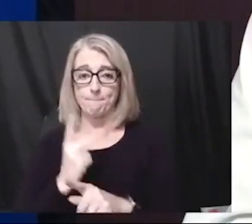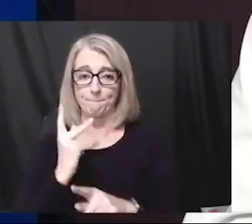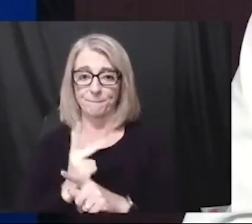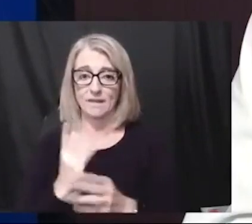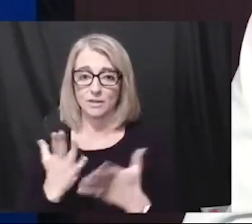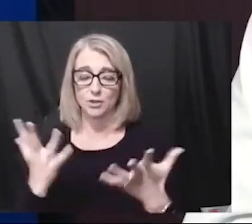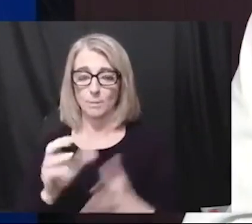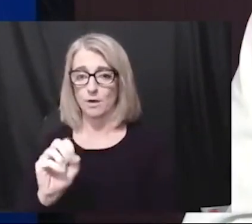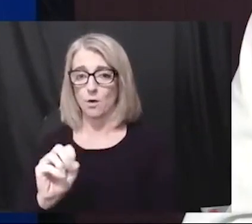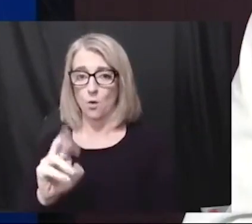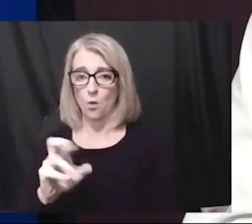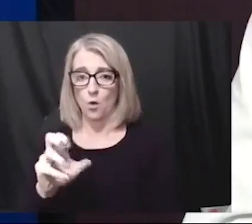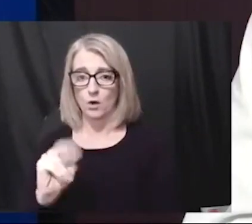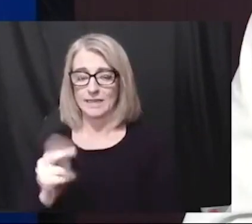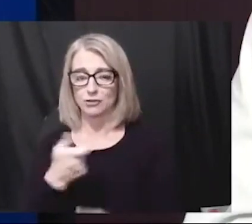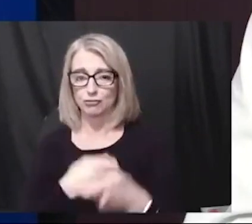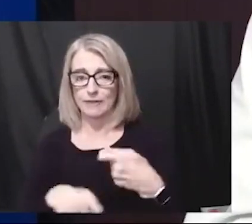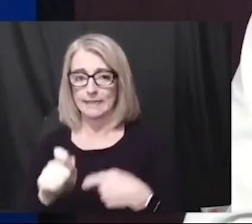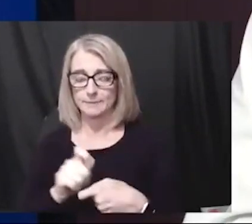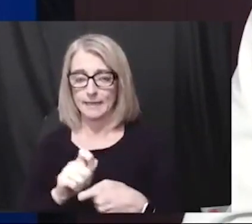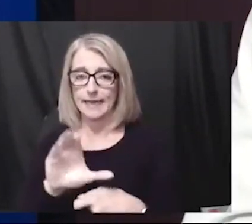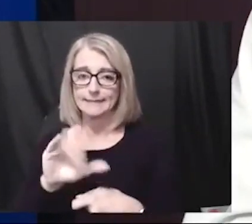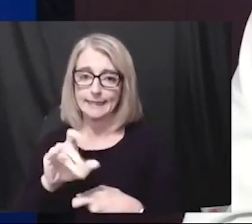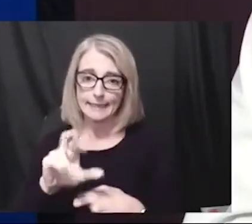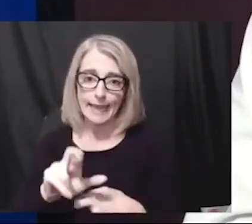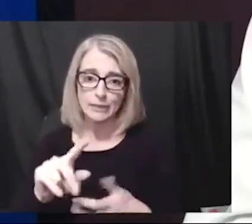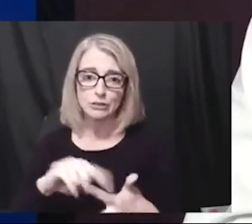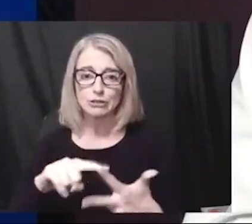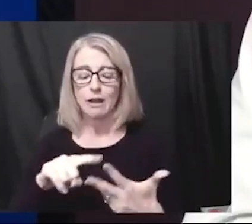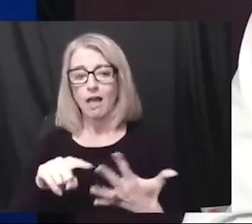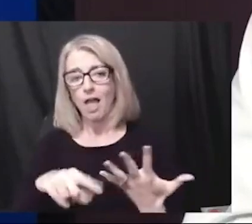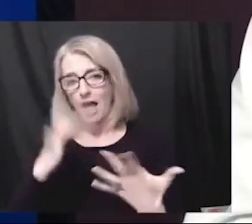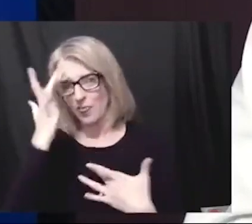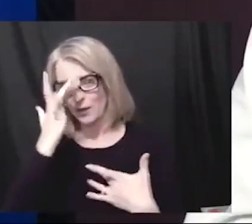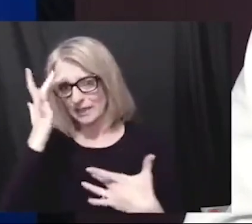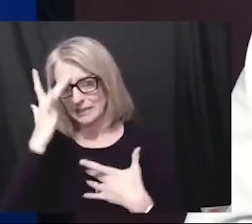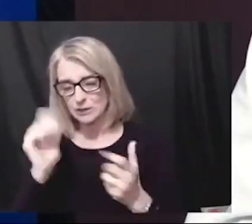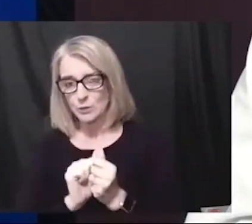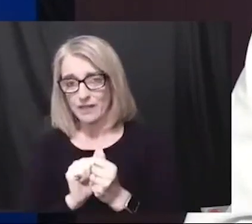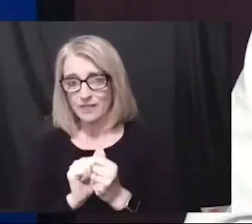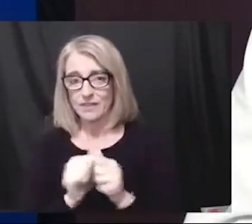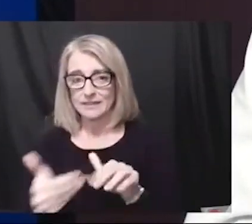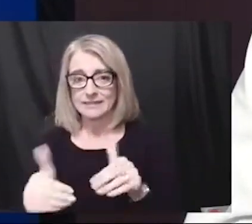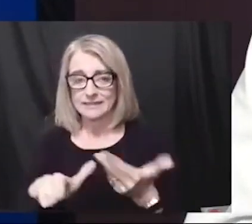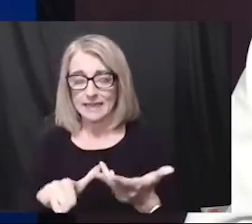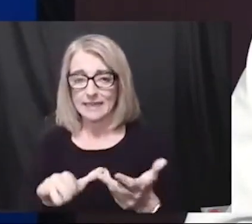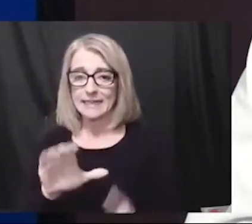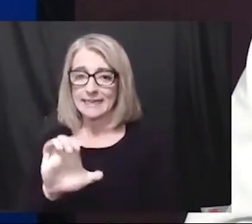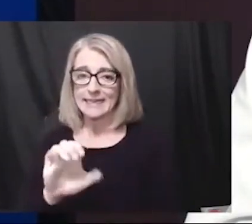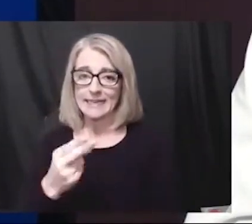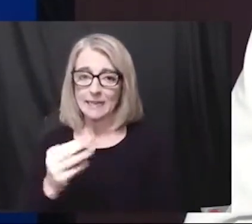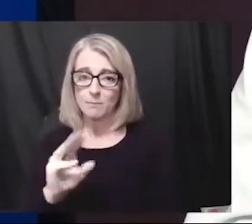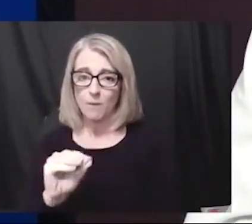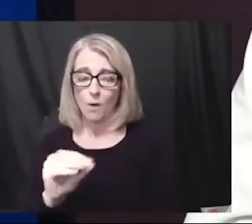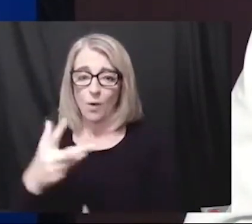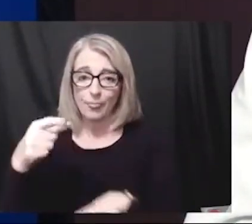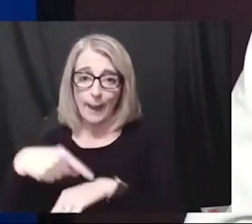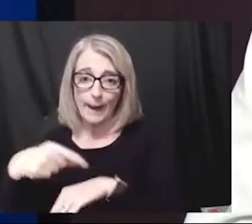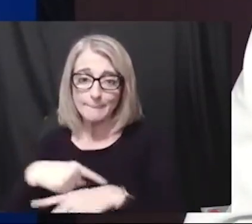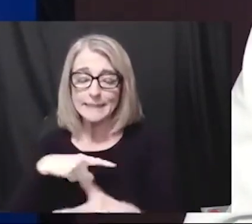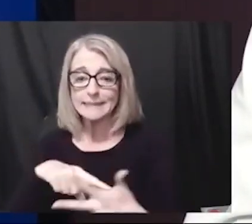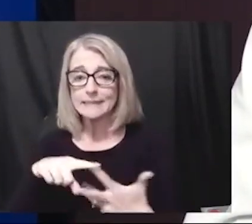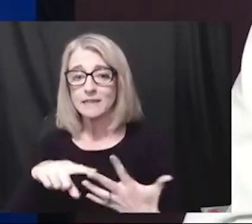as part of our health screening. Are we a tobacco user? Are we vaccinated? All those things, just like any employer. So that's an employer's choice, but